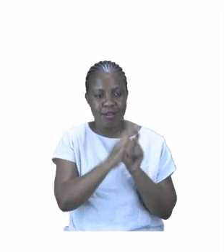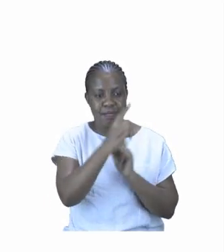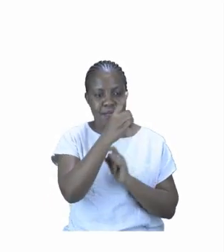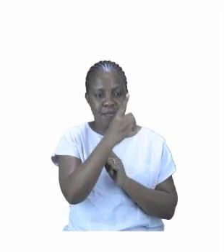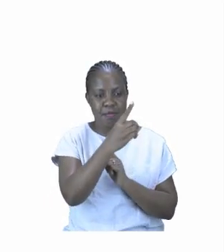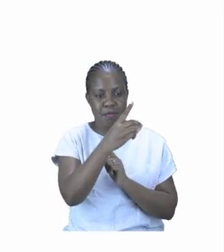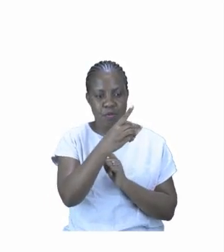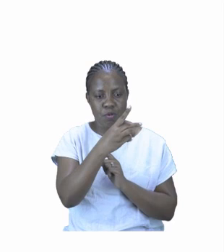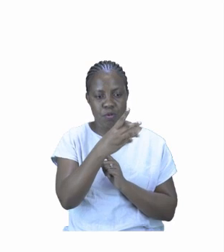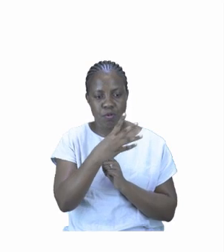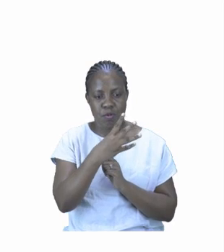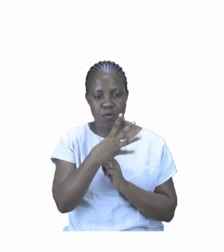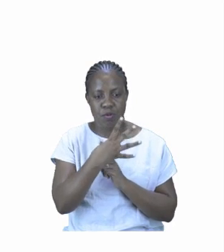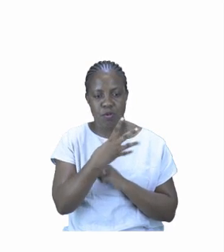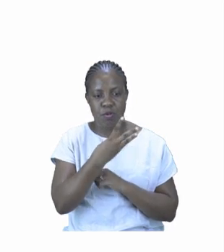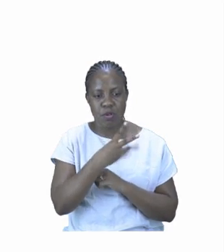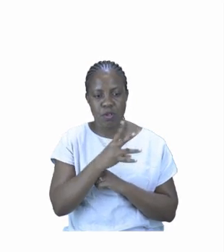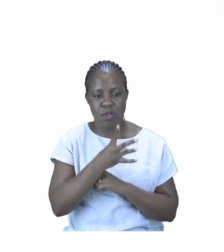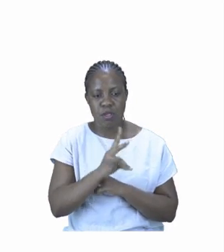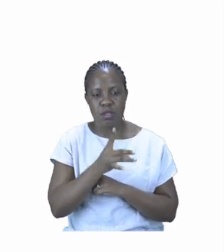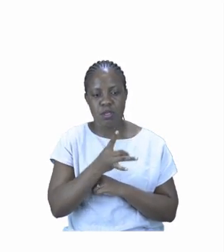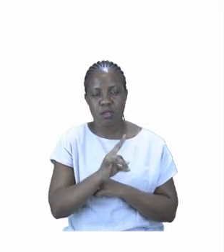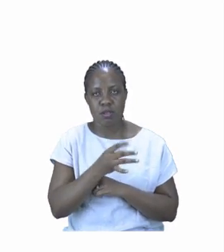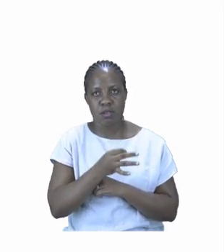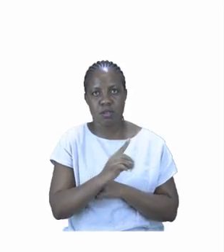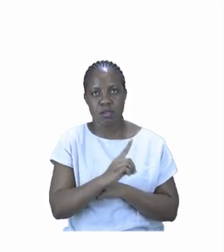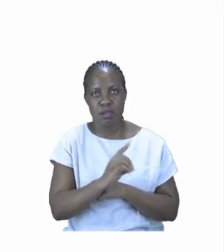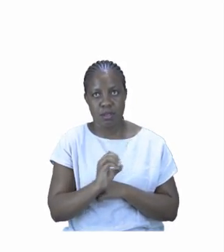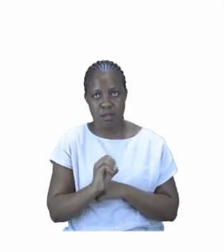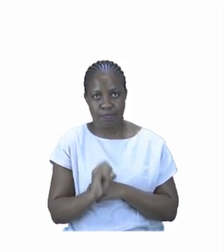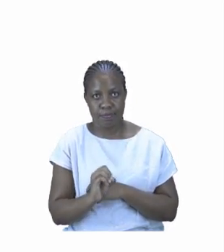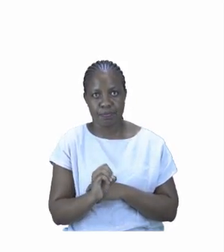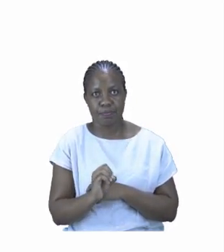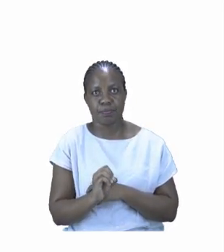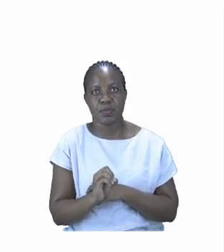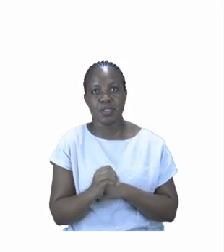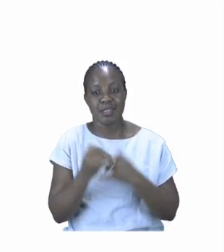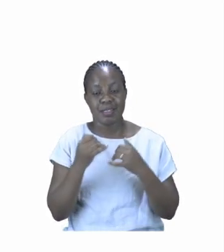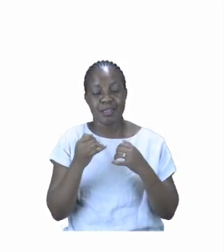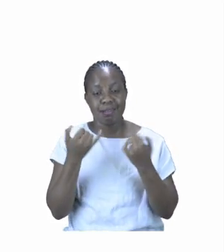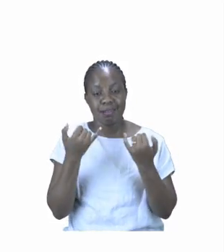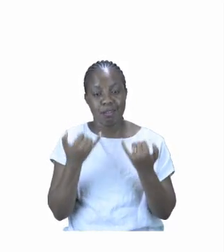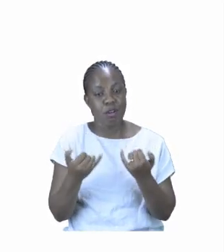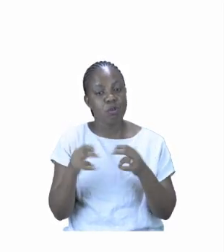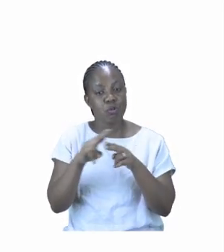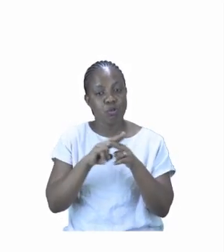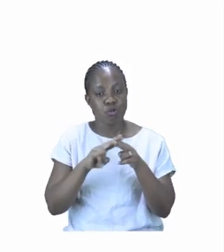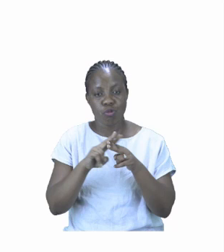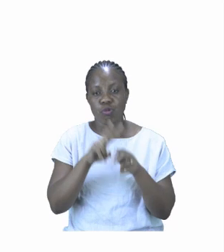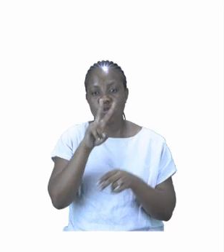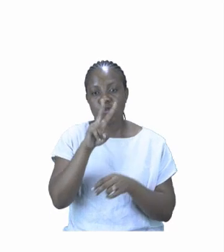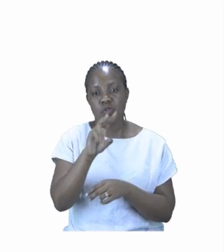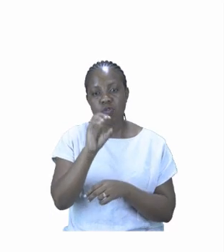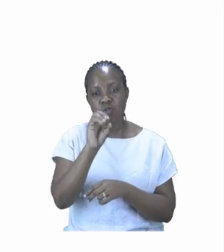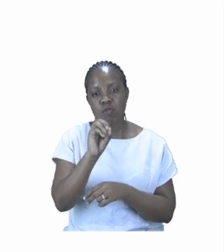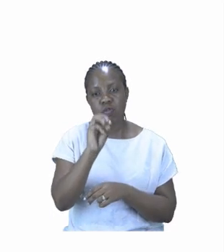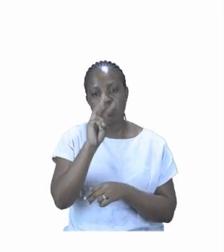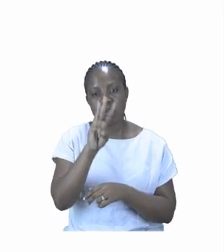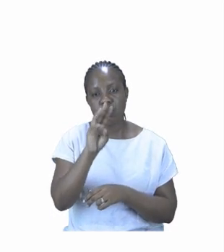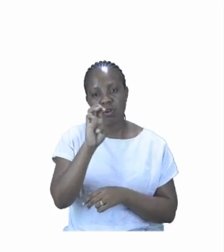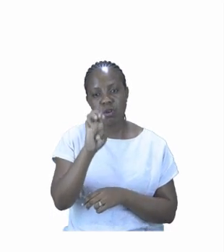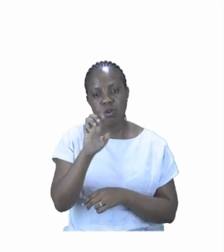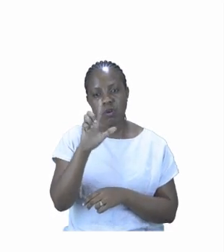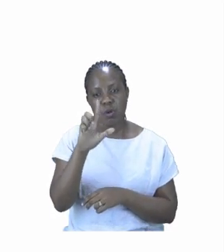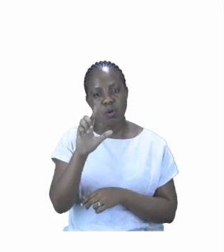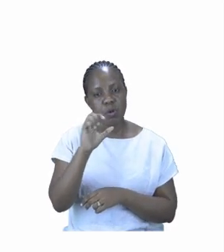use consonants. Now, consonants are the rest of the letters in the